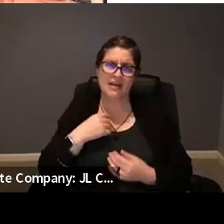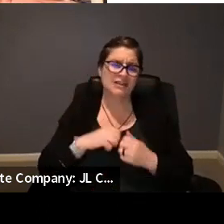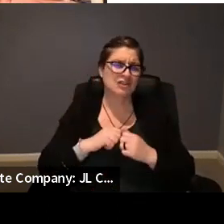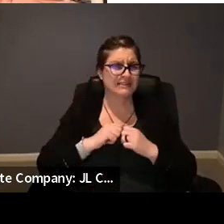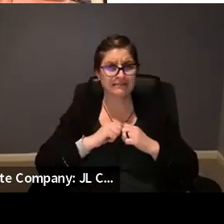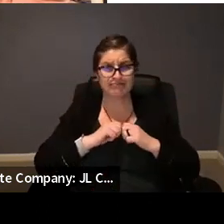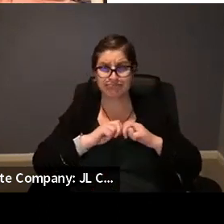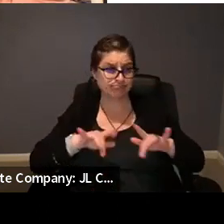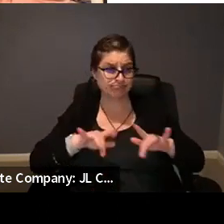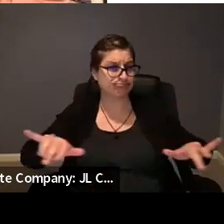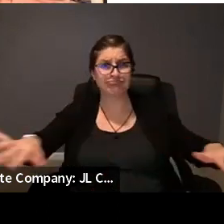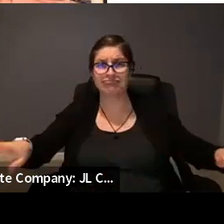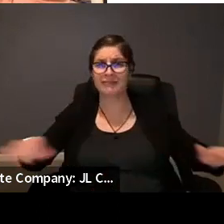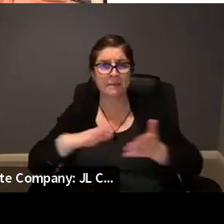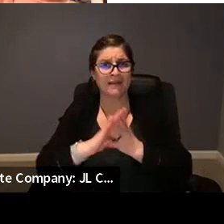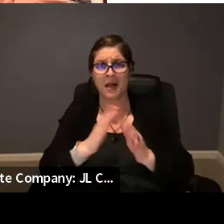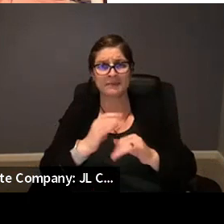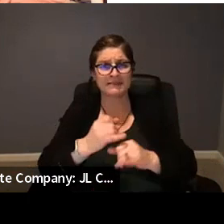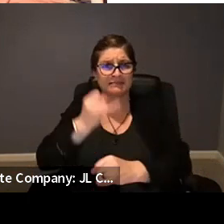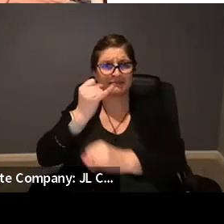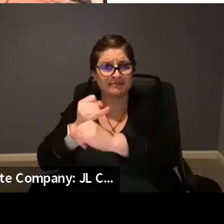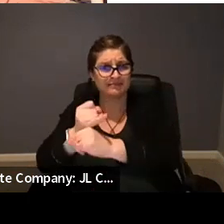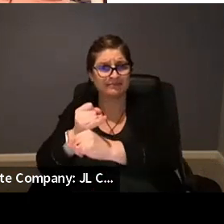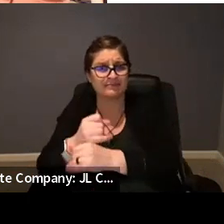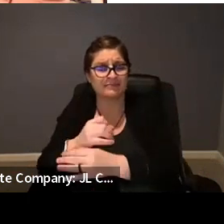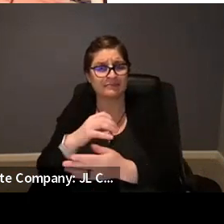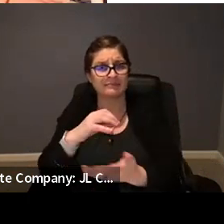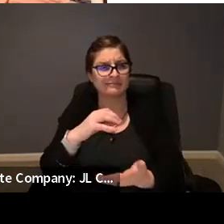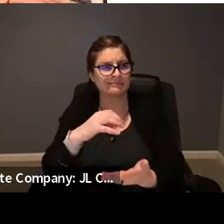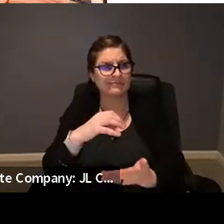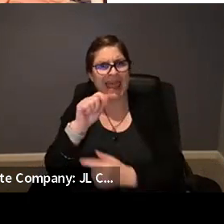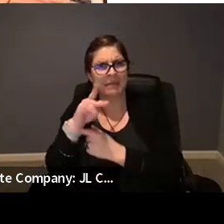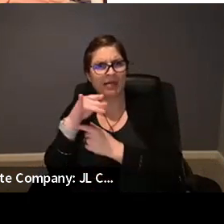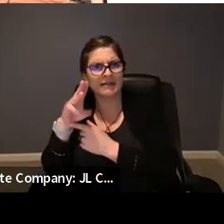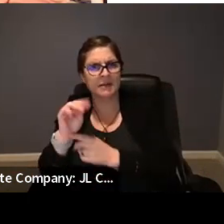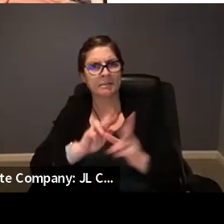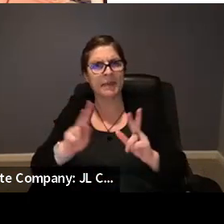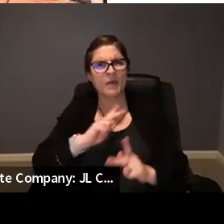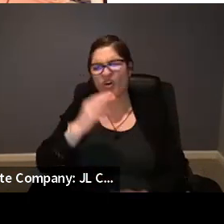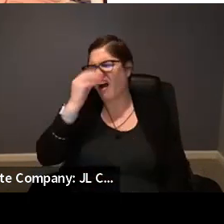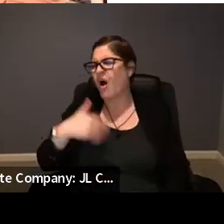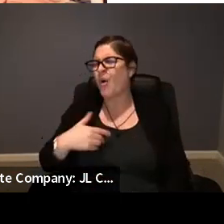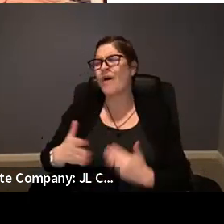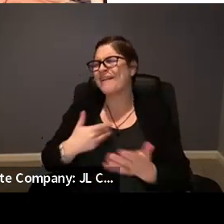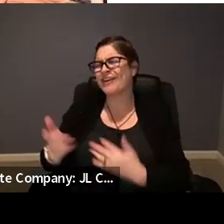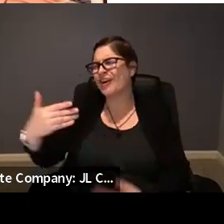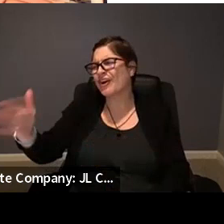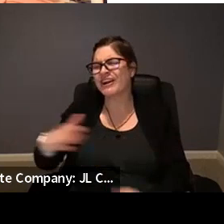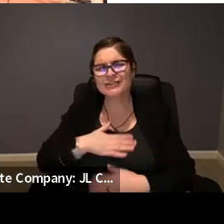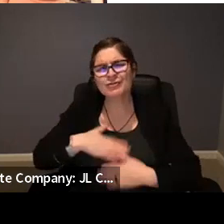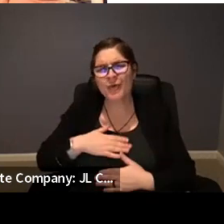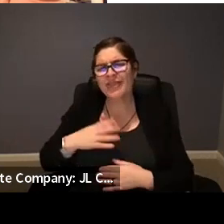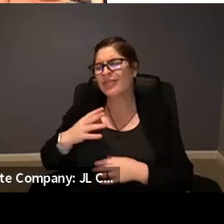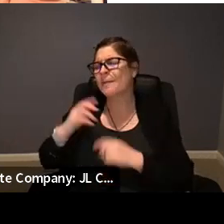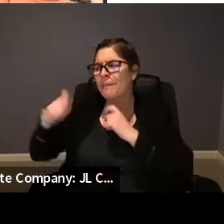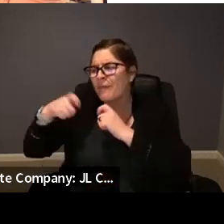and institutionalized the ableism is, and how a lot of people just don't care. It's like, you know, whatever, get over it. Enjoy the movie, enjoy the show. Like, at